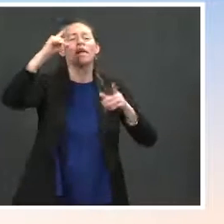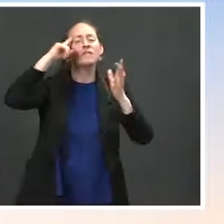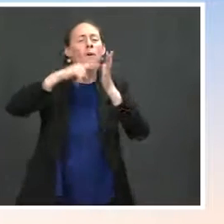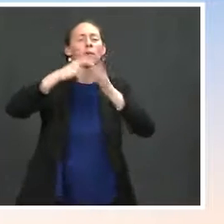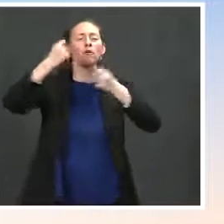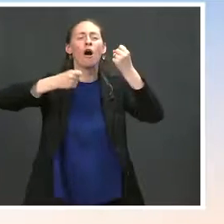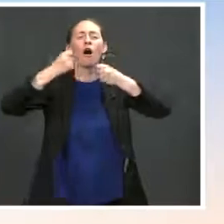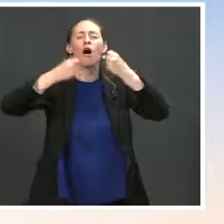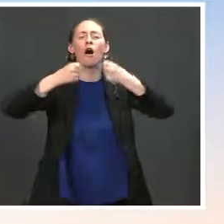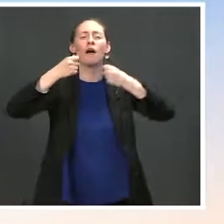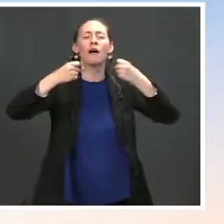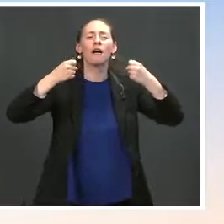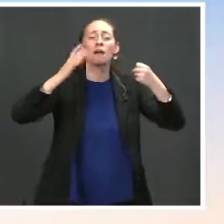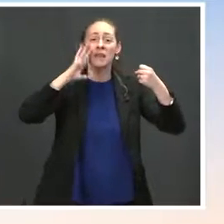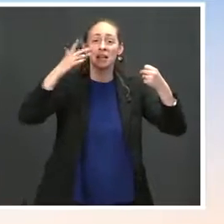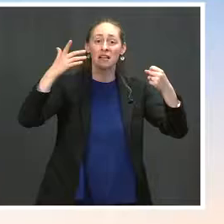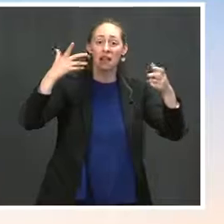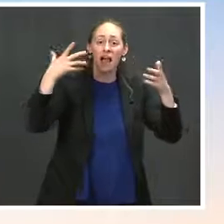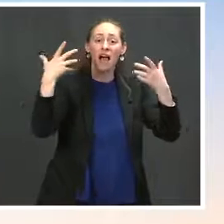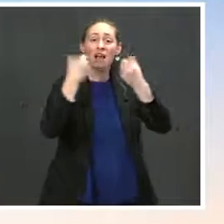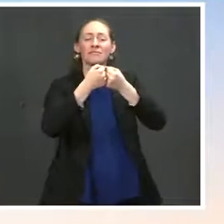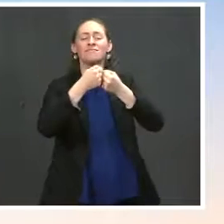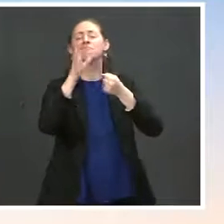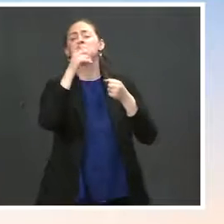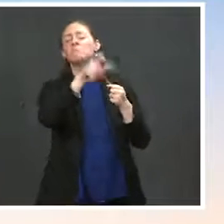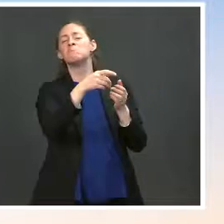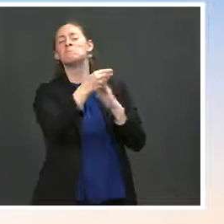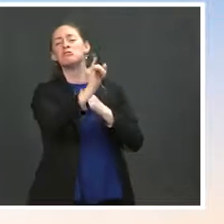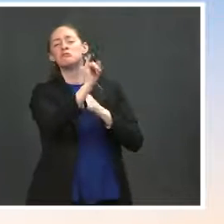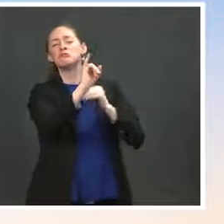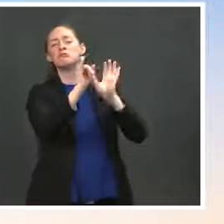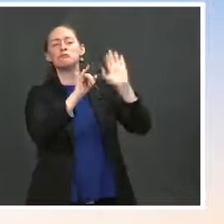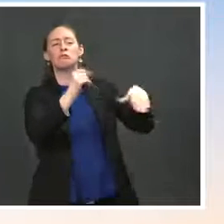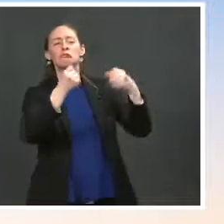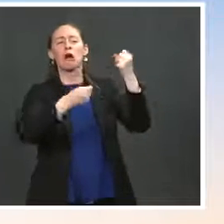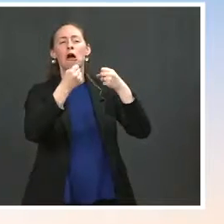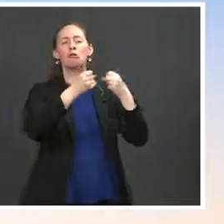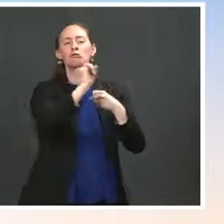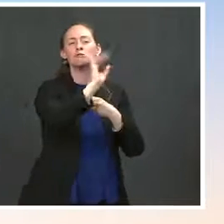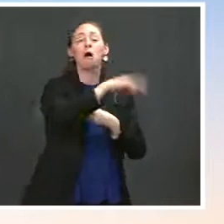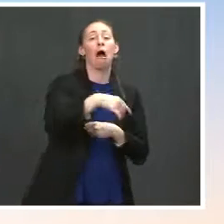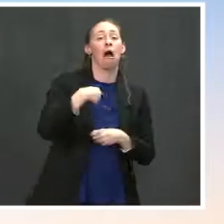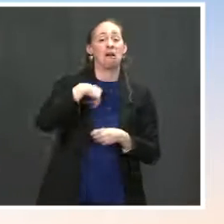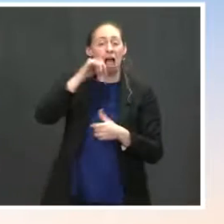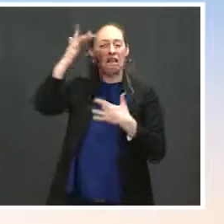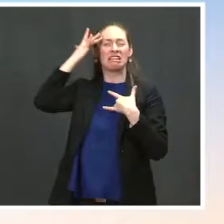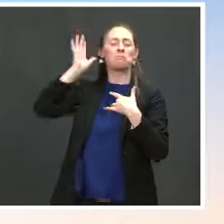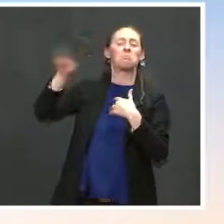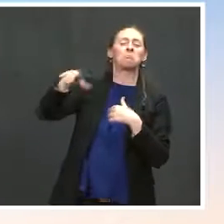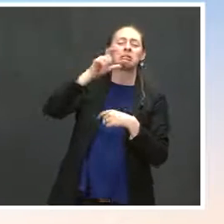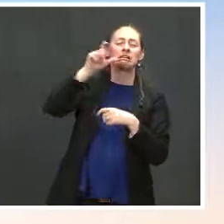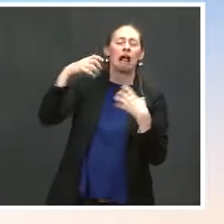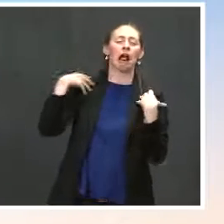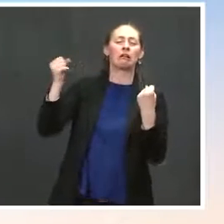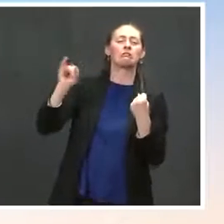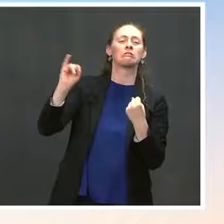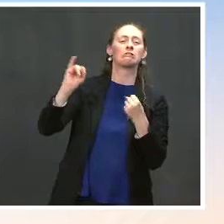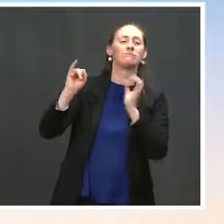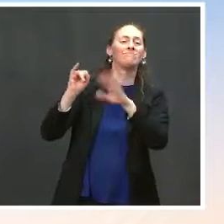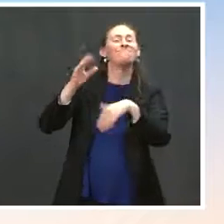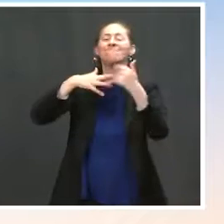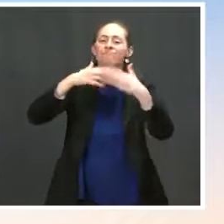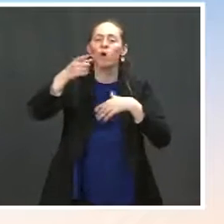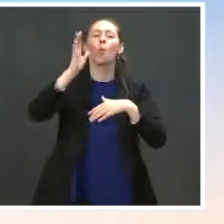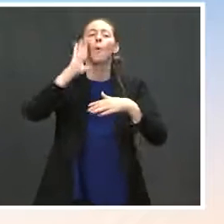burn and you get insurance, or you might get sick and you get health insurance. It's 100% certain that most of these things